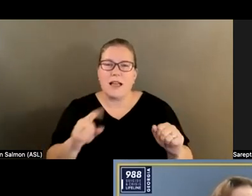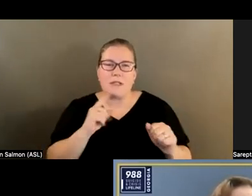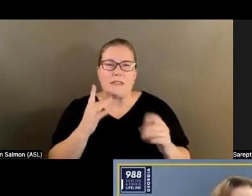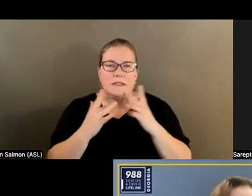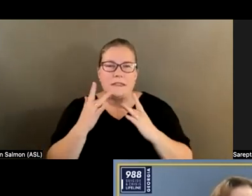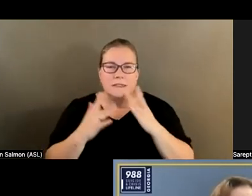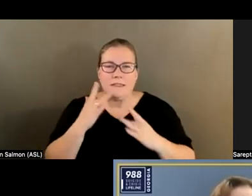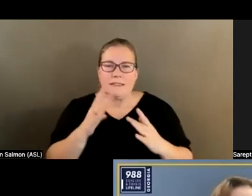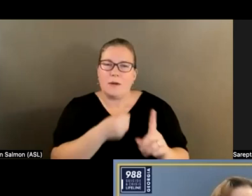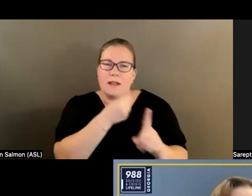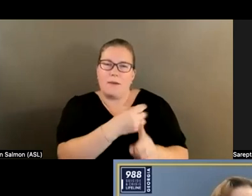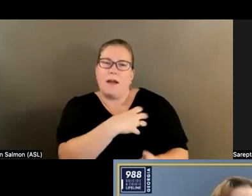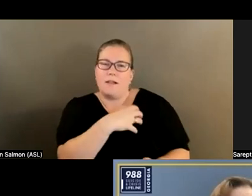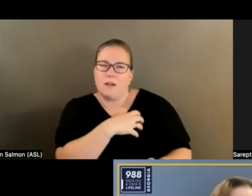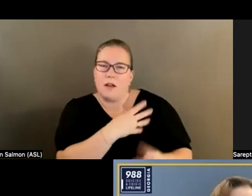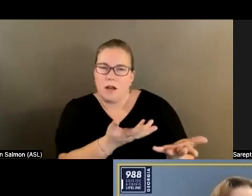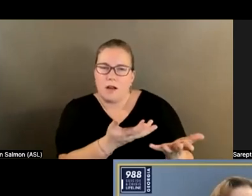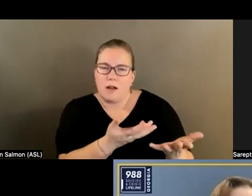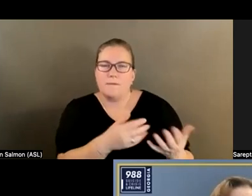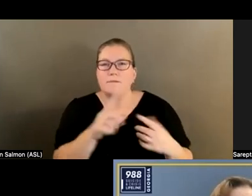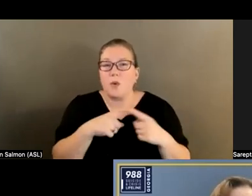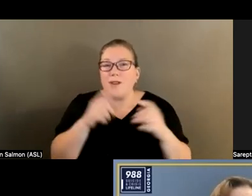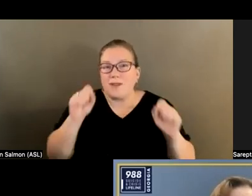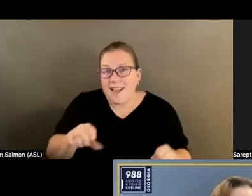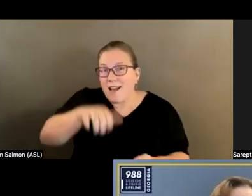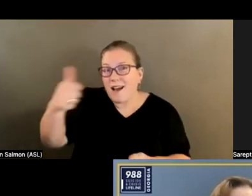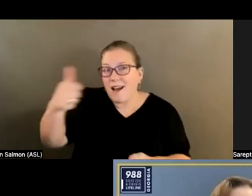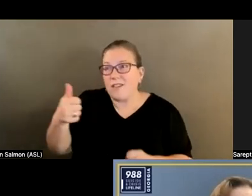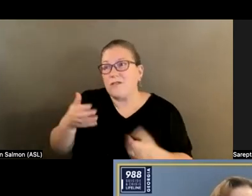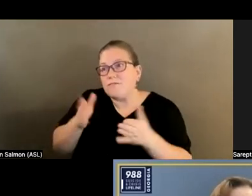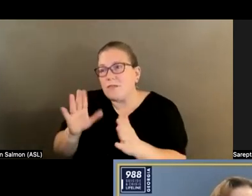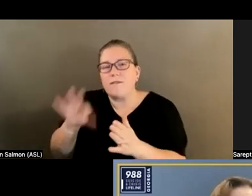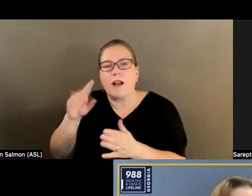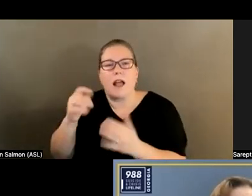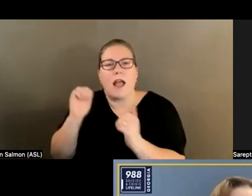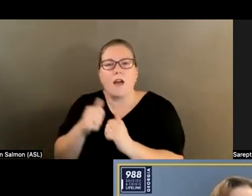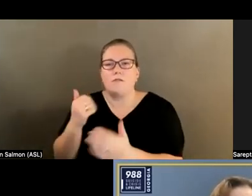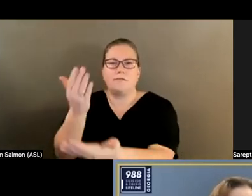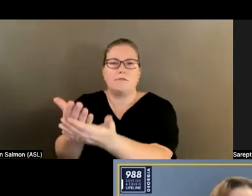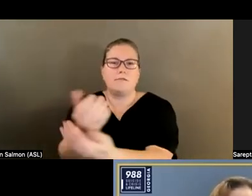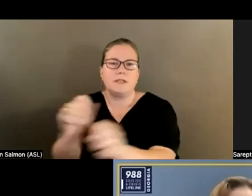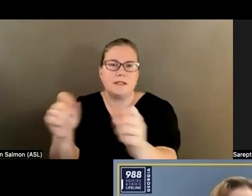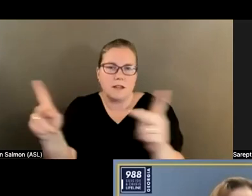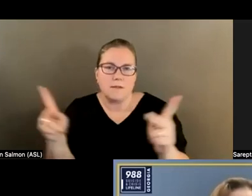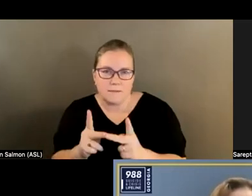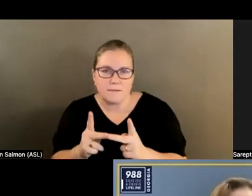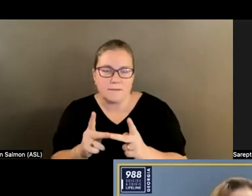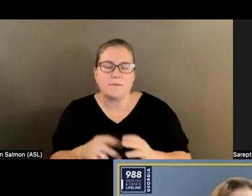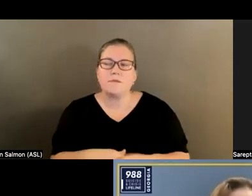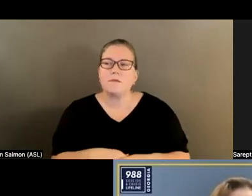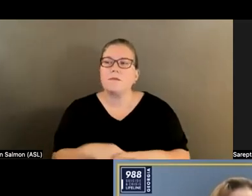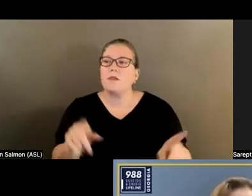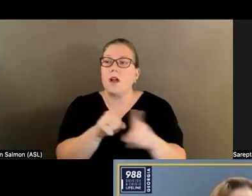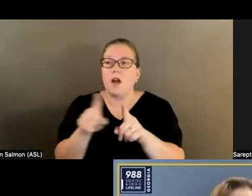unnecessary impact on those staff when there's other ways to get people to a safe place. The other thing that is important to mention, not just from